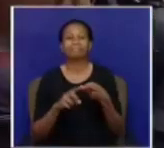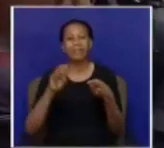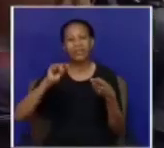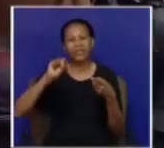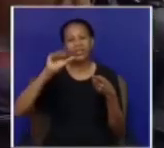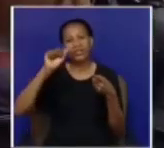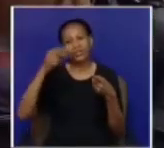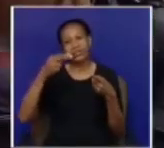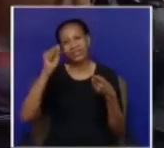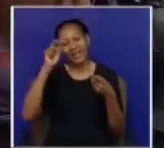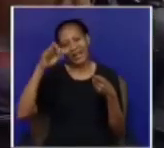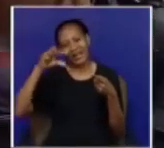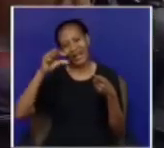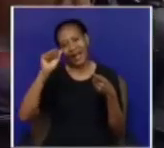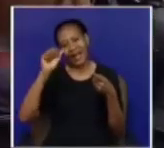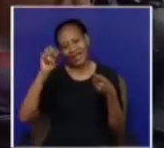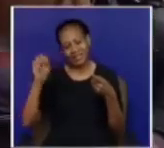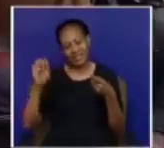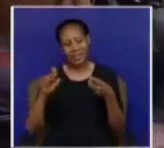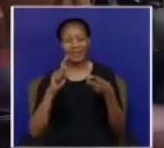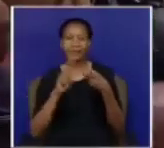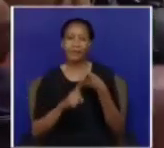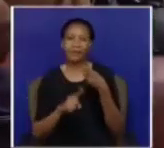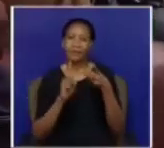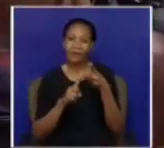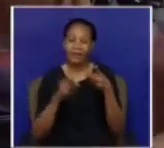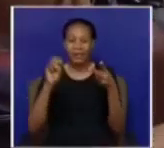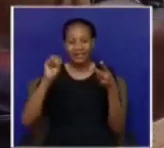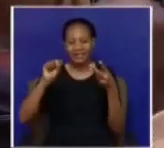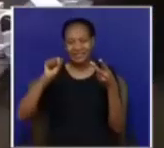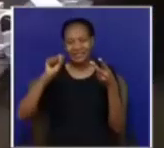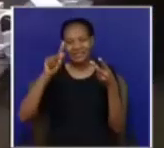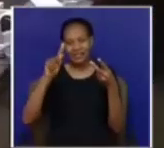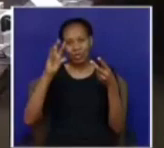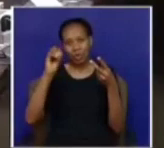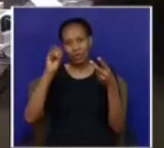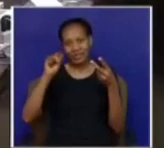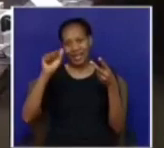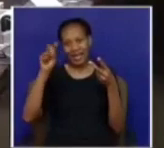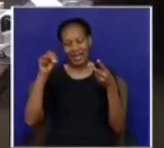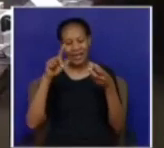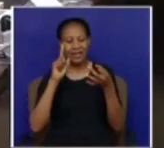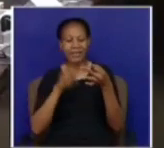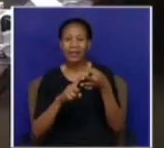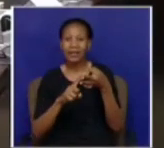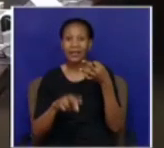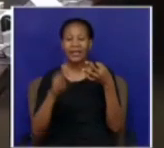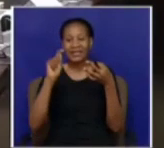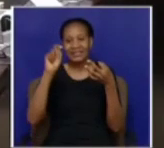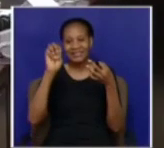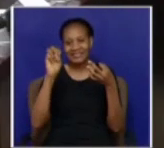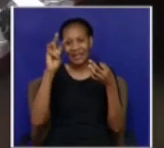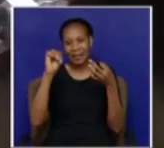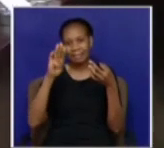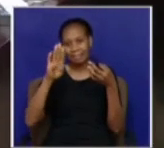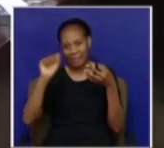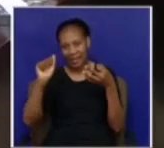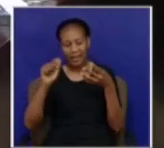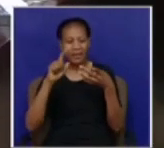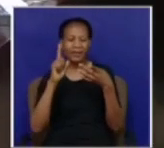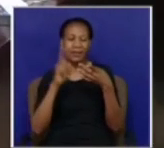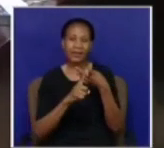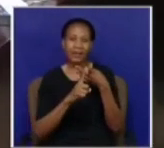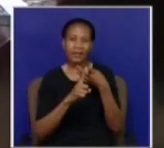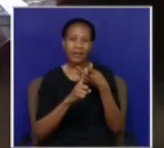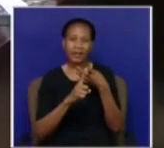Shangase Lungisani, graduate. Skosana David Mandla. Temba Albert